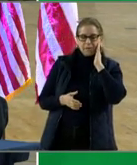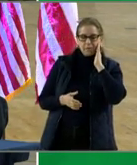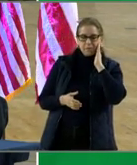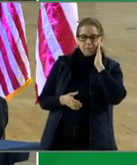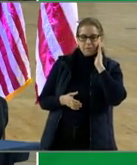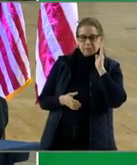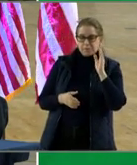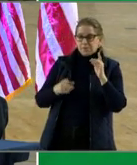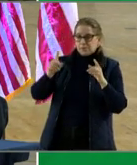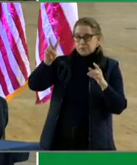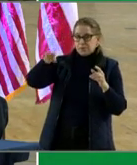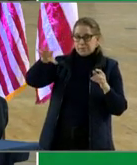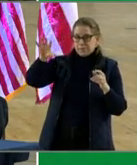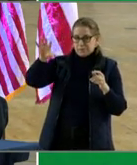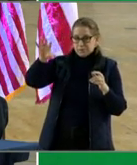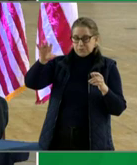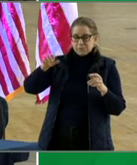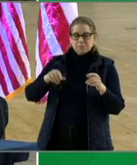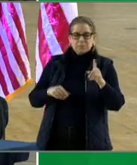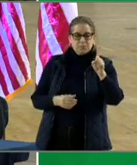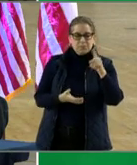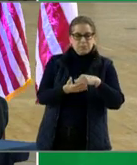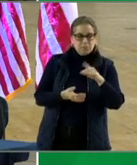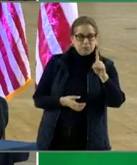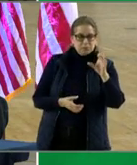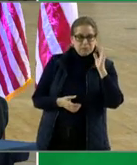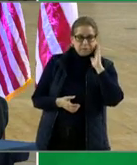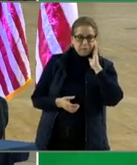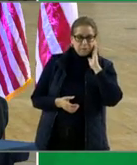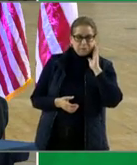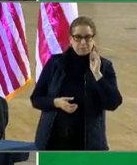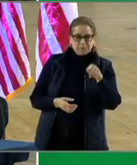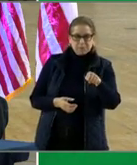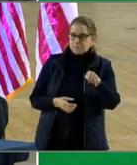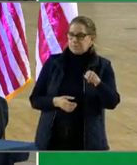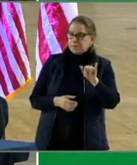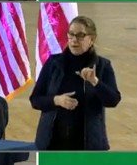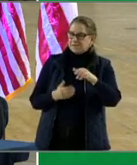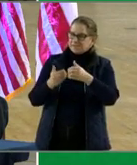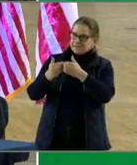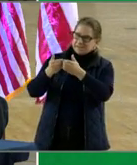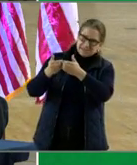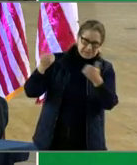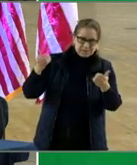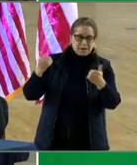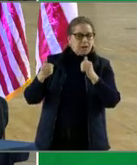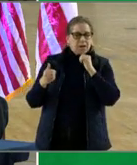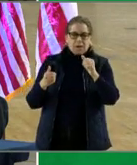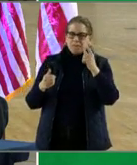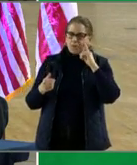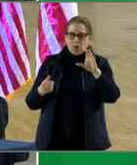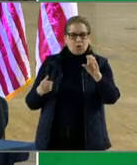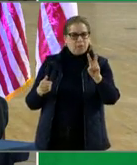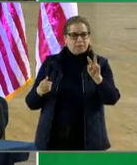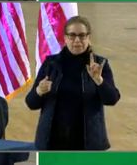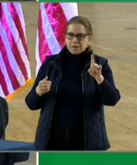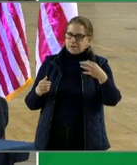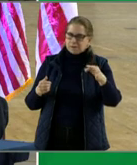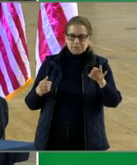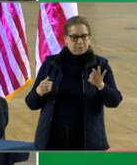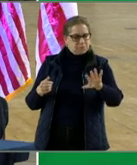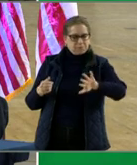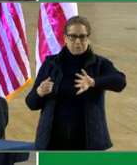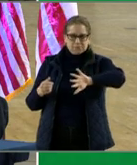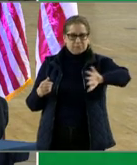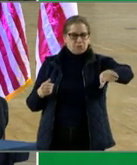non-COVID patients. And then the number above that would be dedicated to COVID-19. And that's how we make our medical surge predictions, based on that.